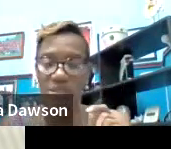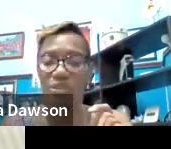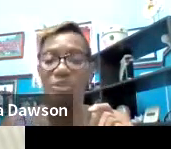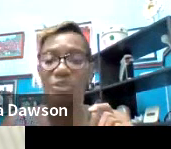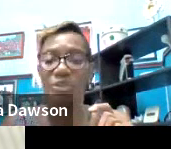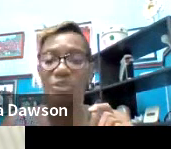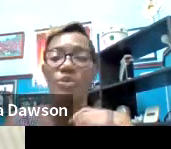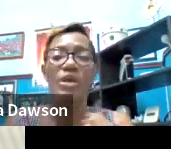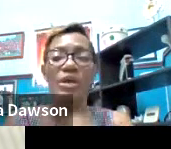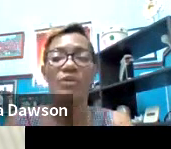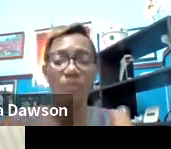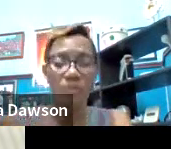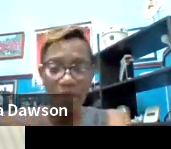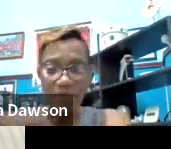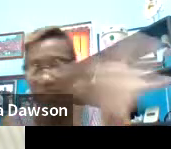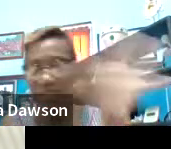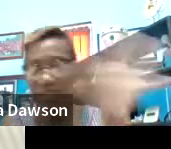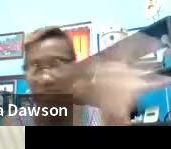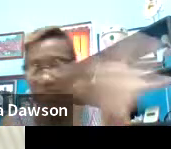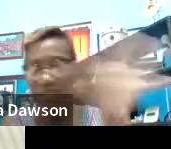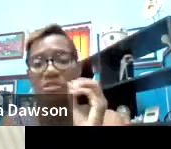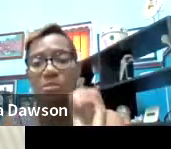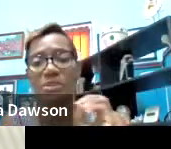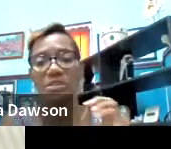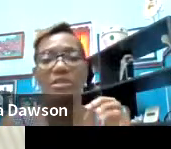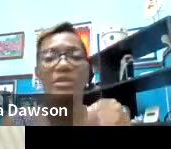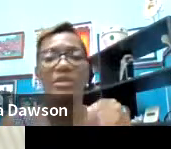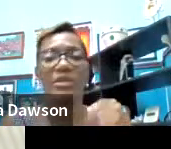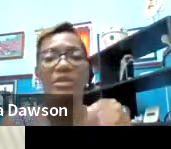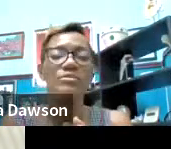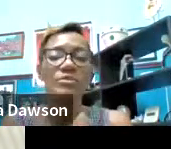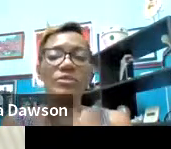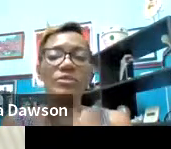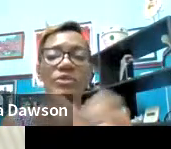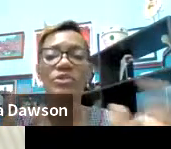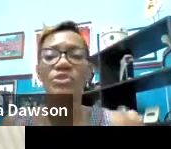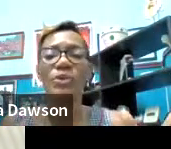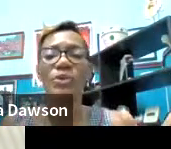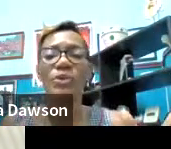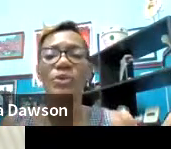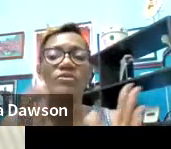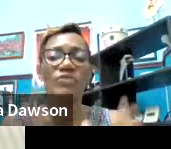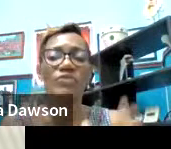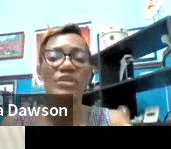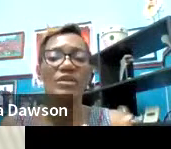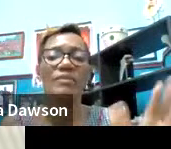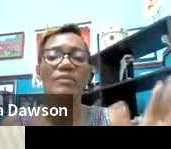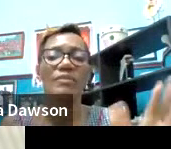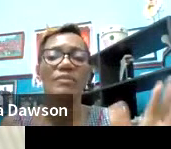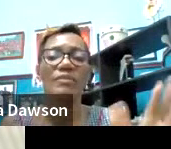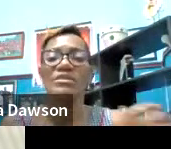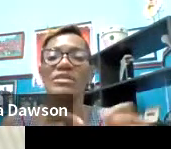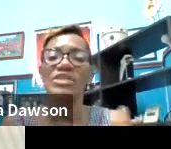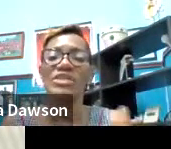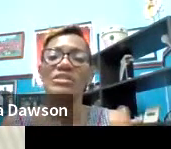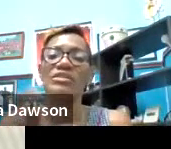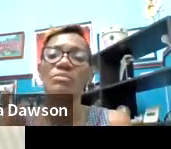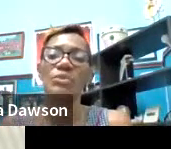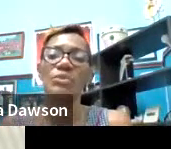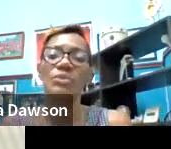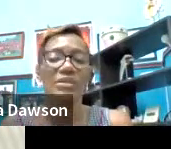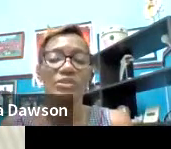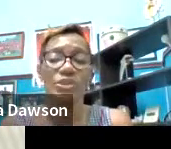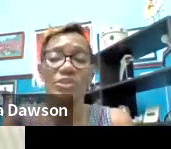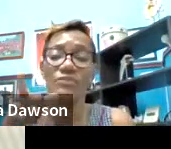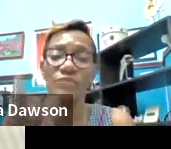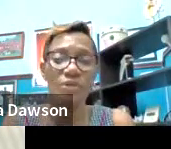control setting. So we don't do the entire nerve, just a particular point. So phenol administered, injected in the